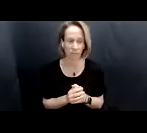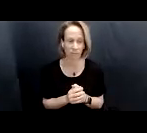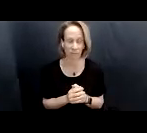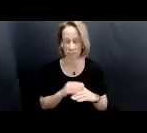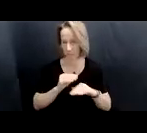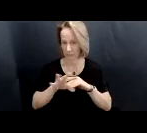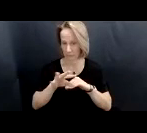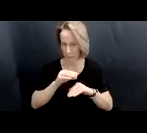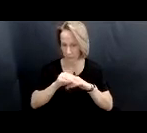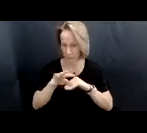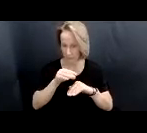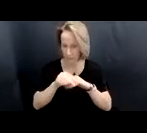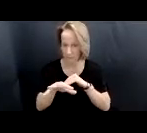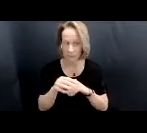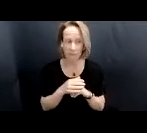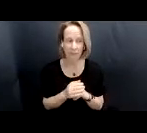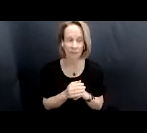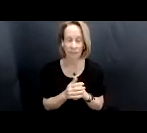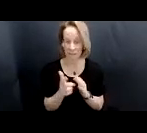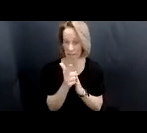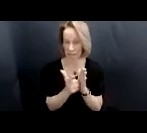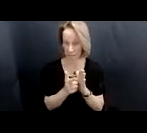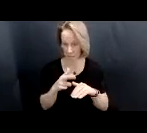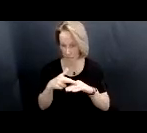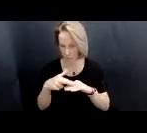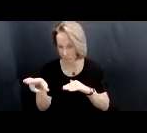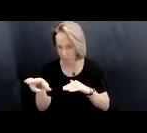counseling, legal referrals,